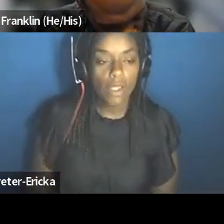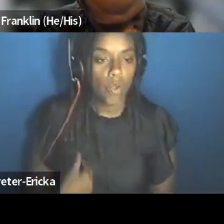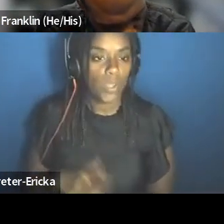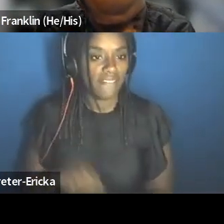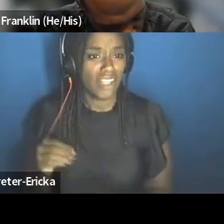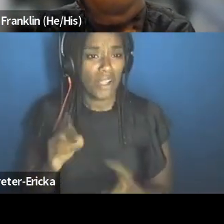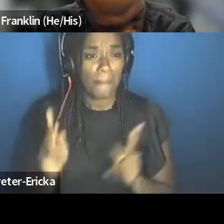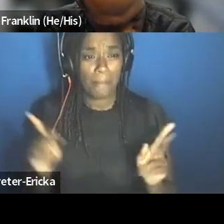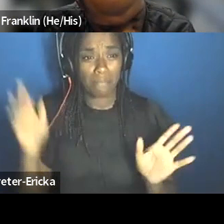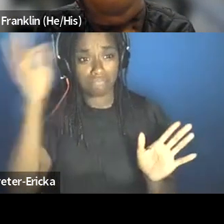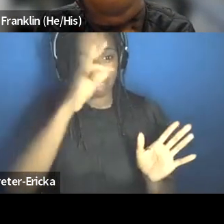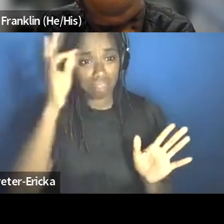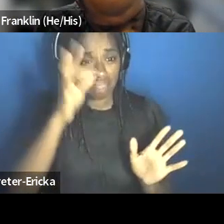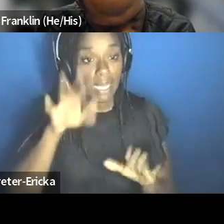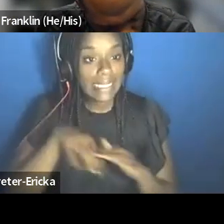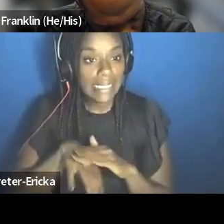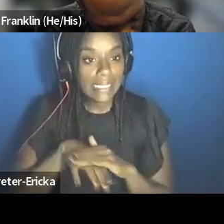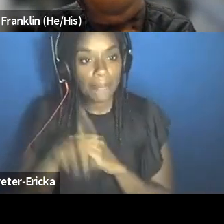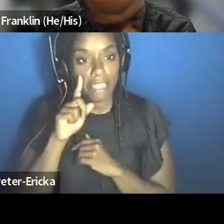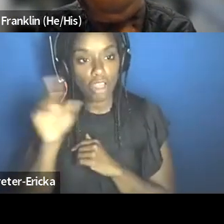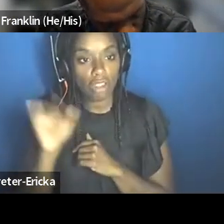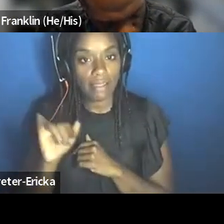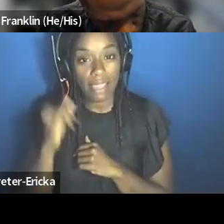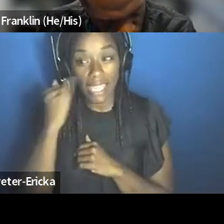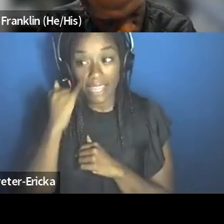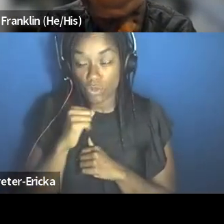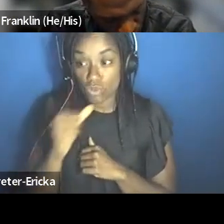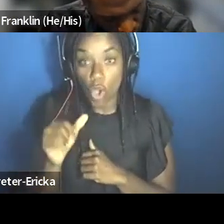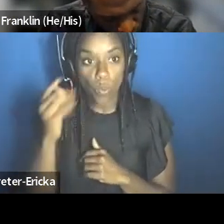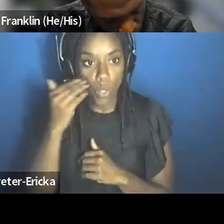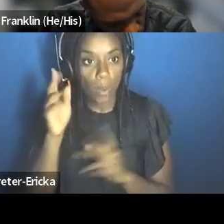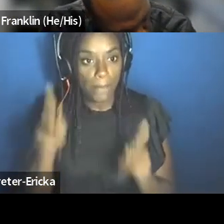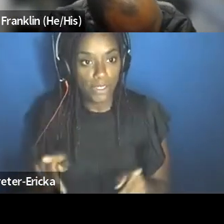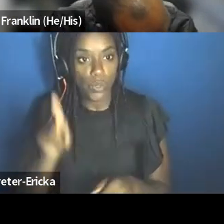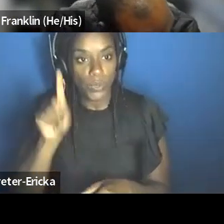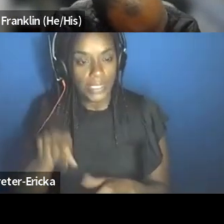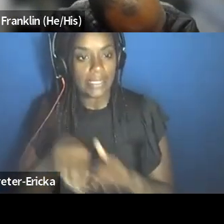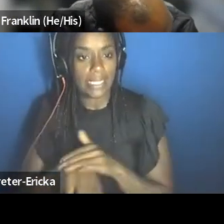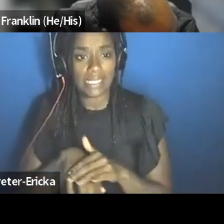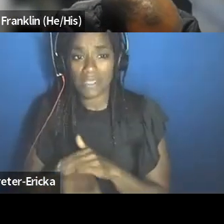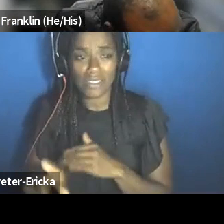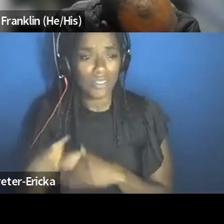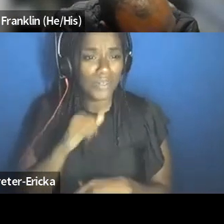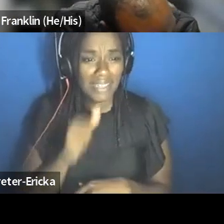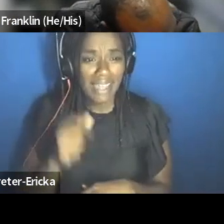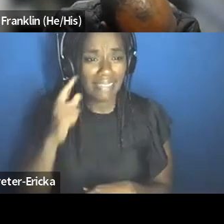what accessibility looks like. If you don't know anybody that needs the elements of accessibility, then you're not thinking about your built environment that way.